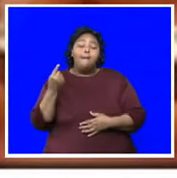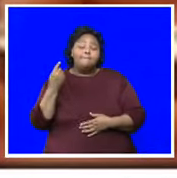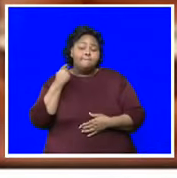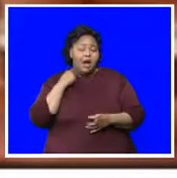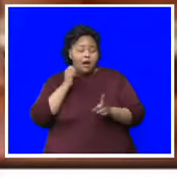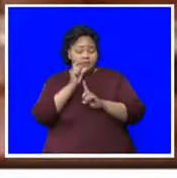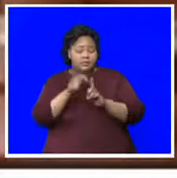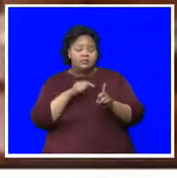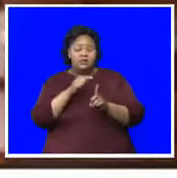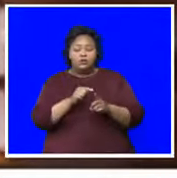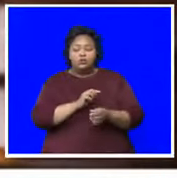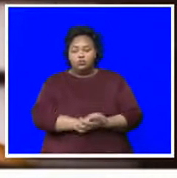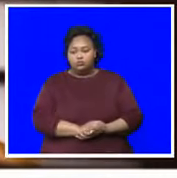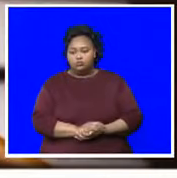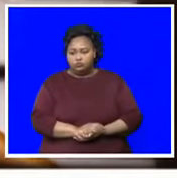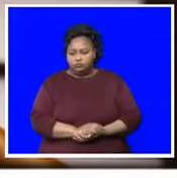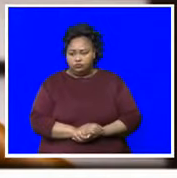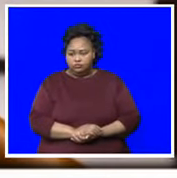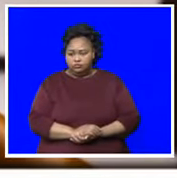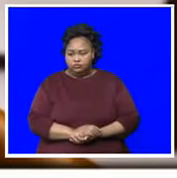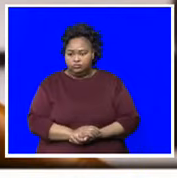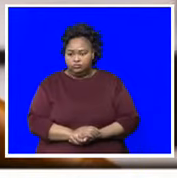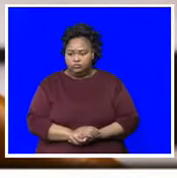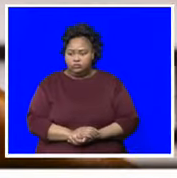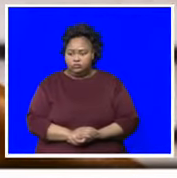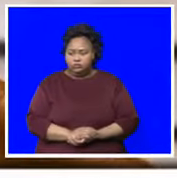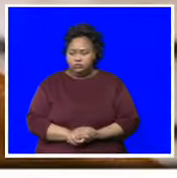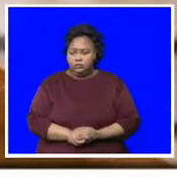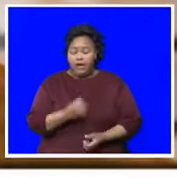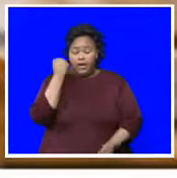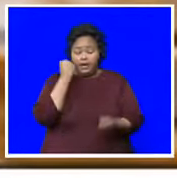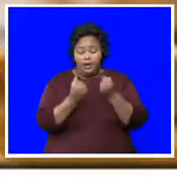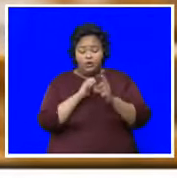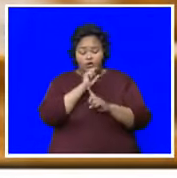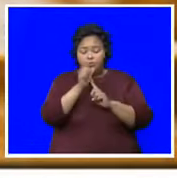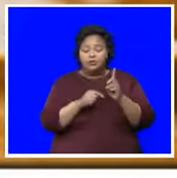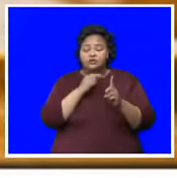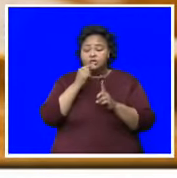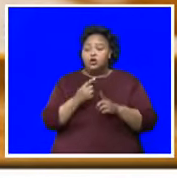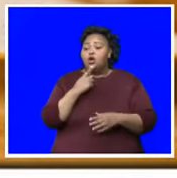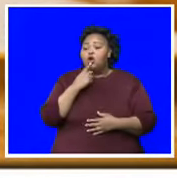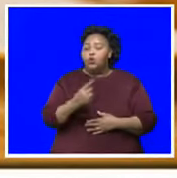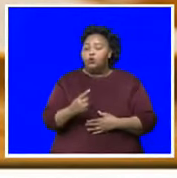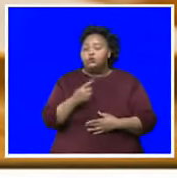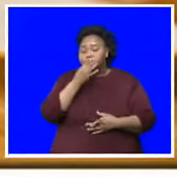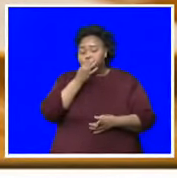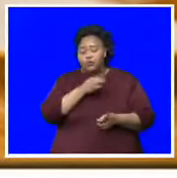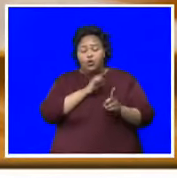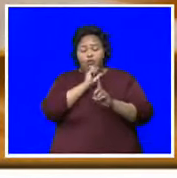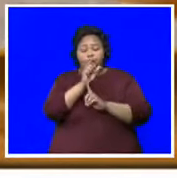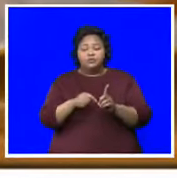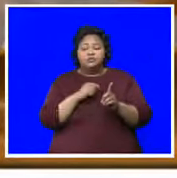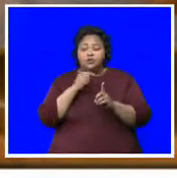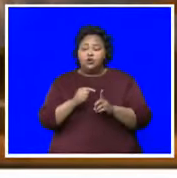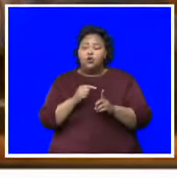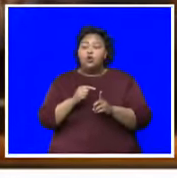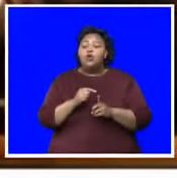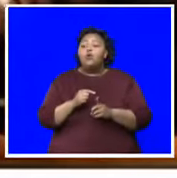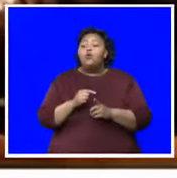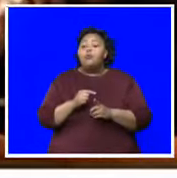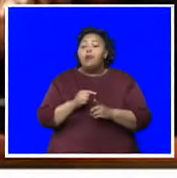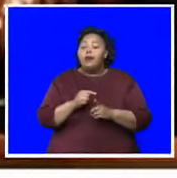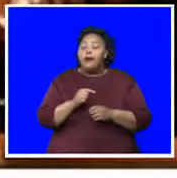the court that Ntombikayi Samtimkulu sometimes told him about the physical abuse she suffered under the hands